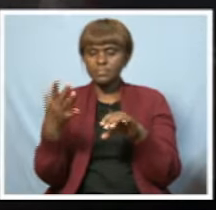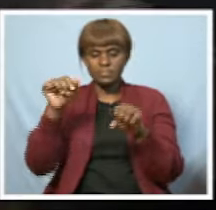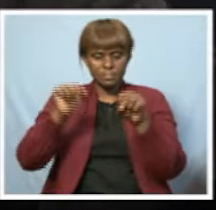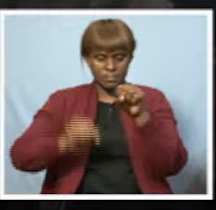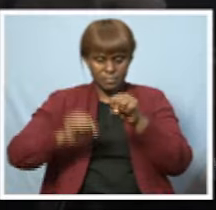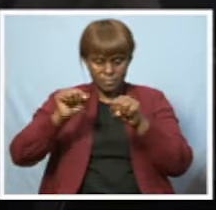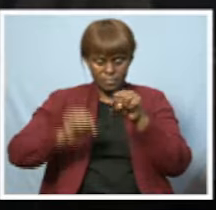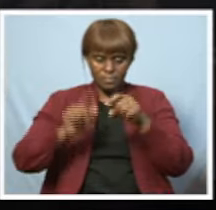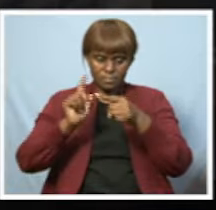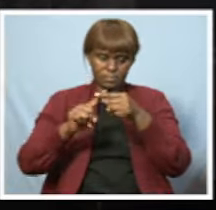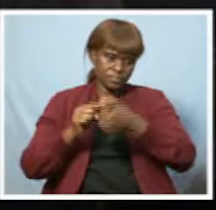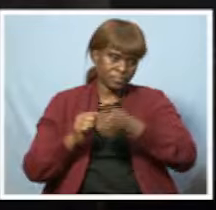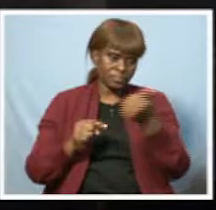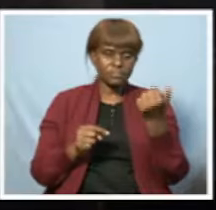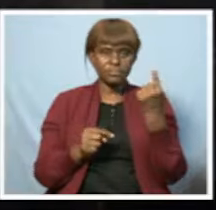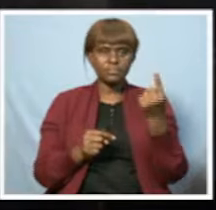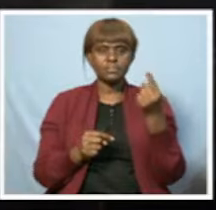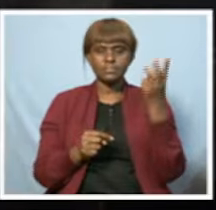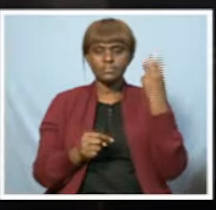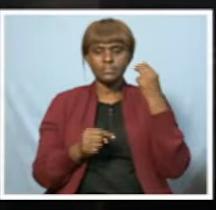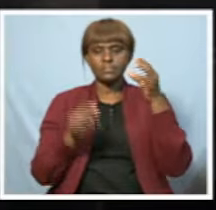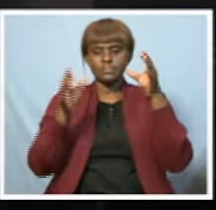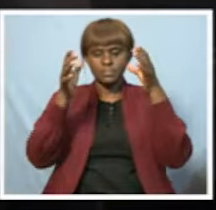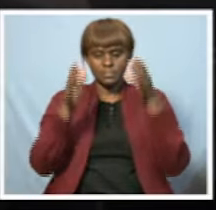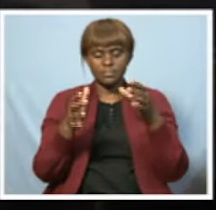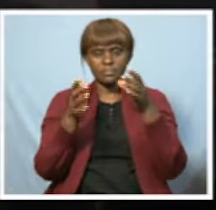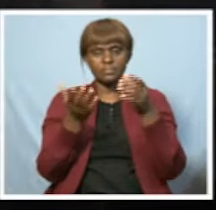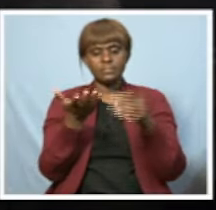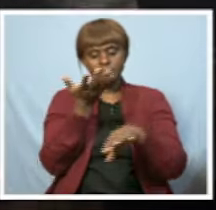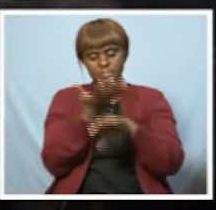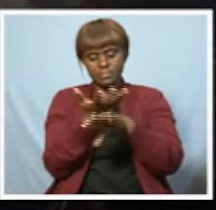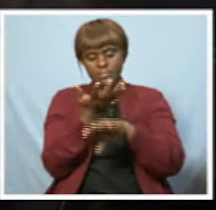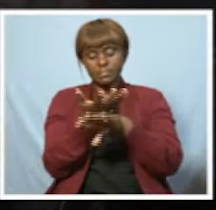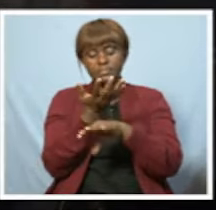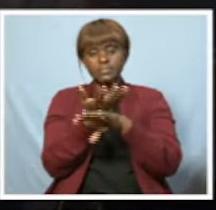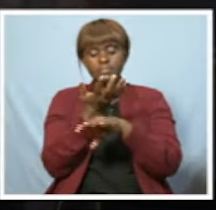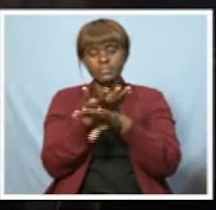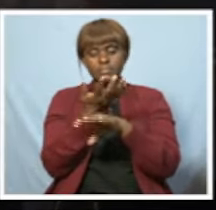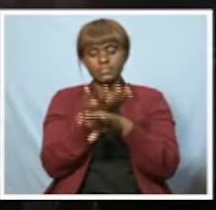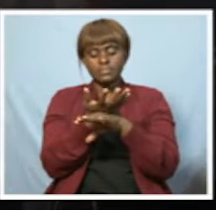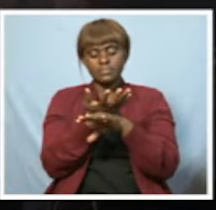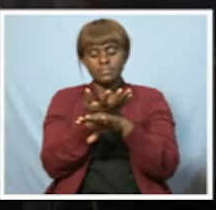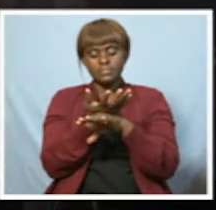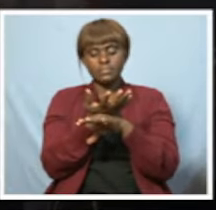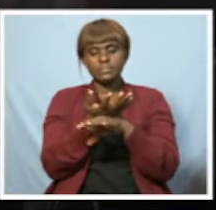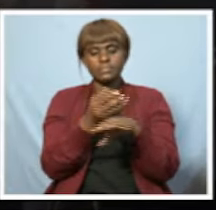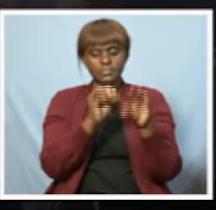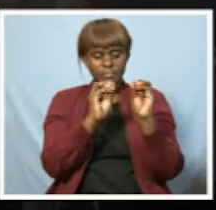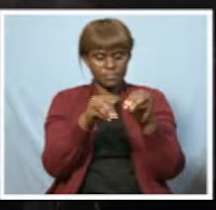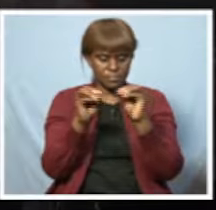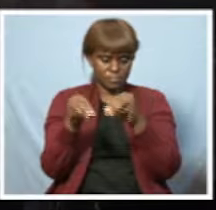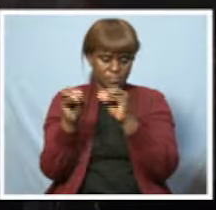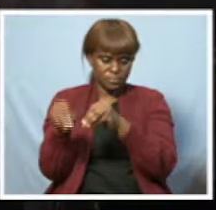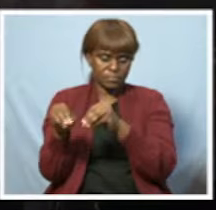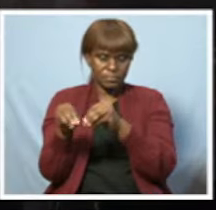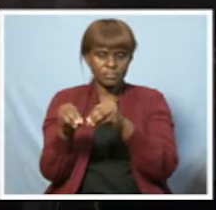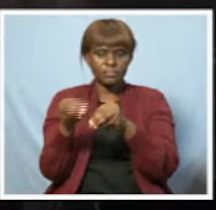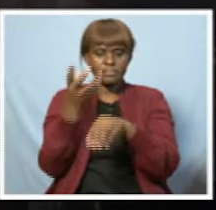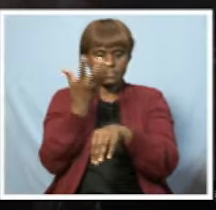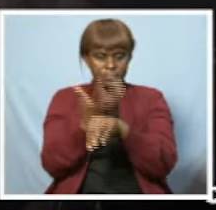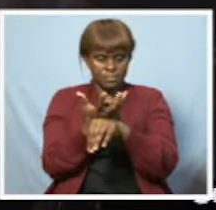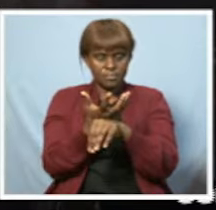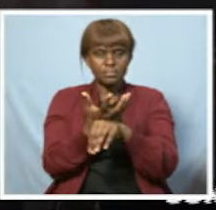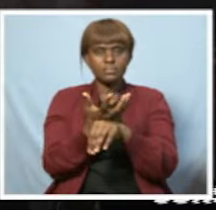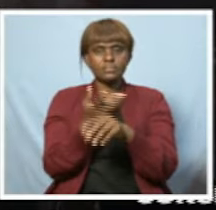to a mechanized one was the tank already erected. The tank stand